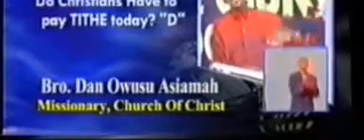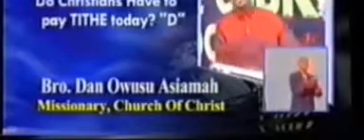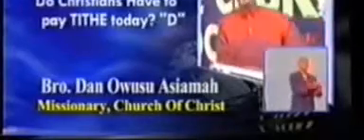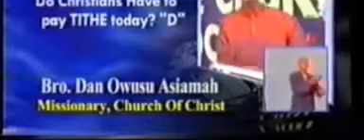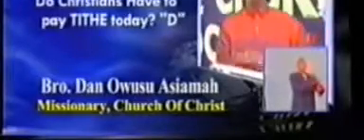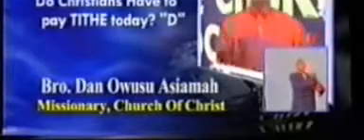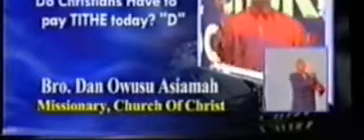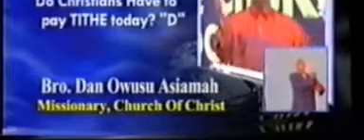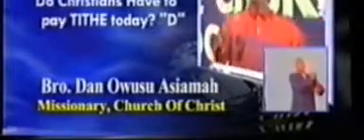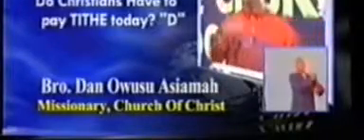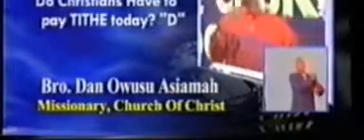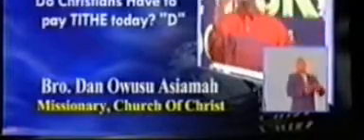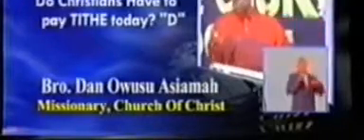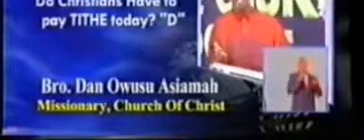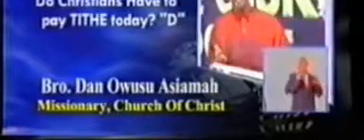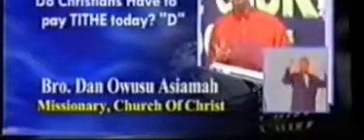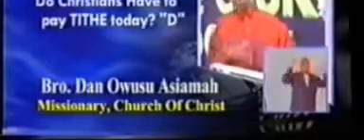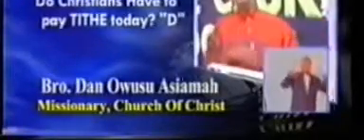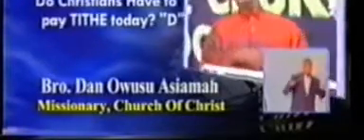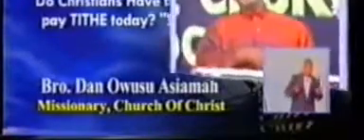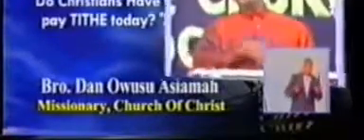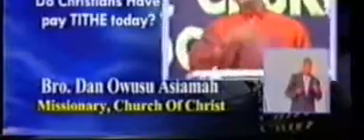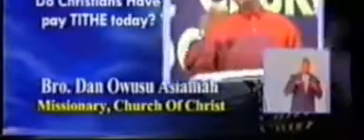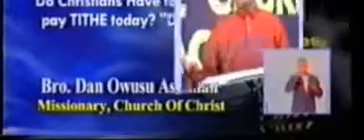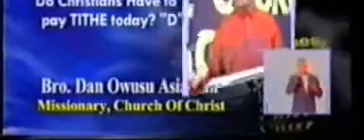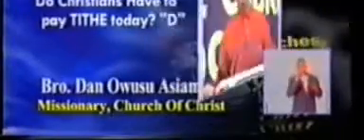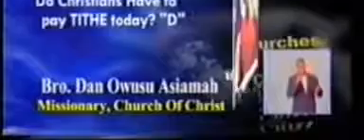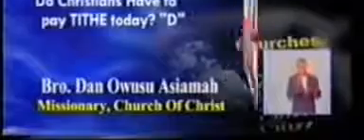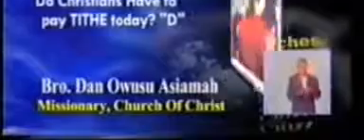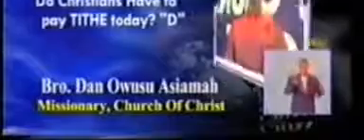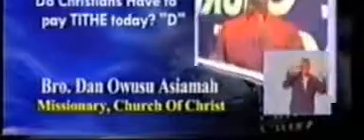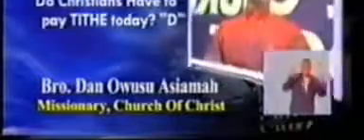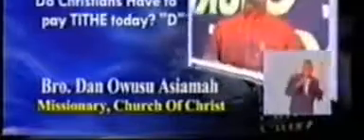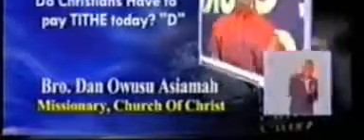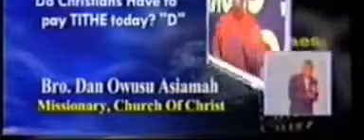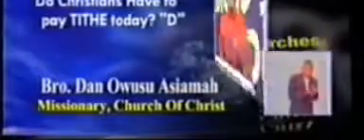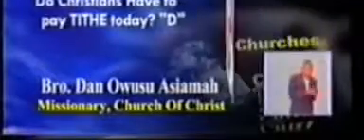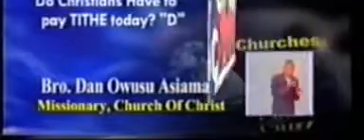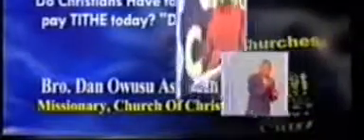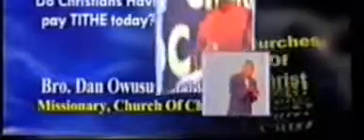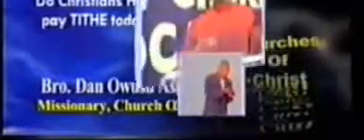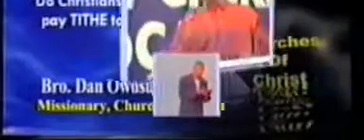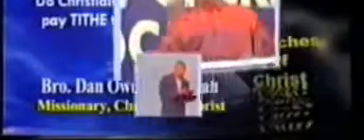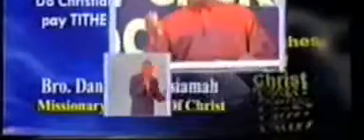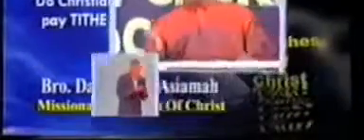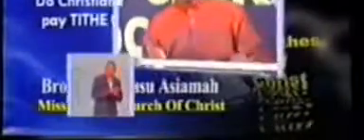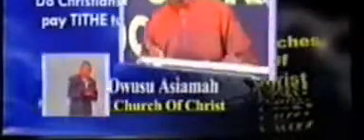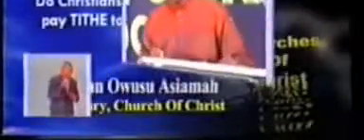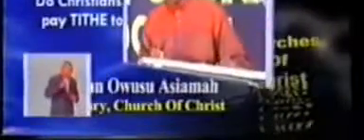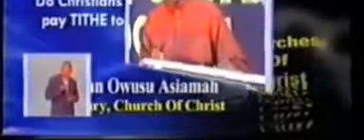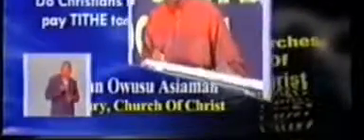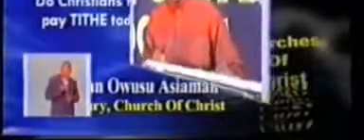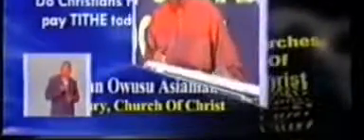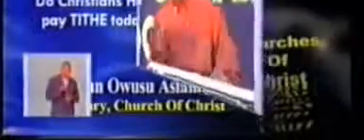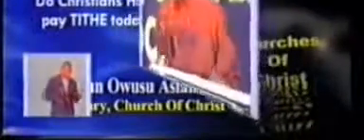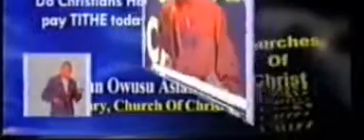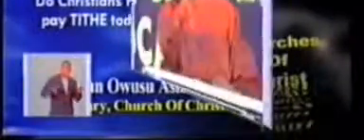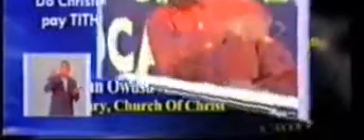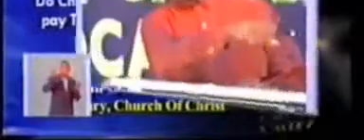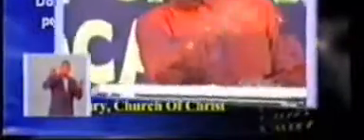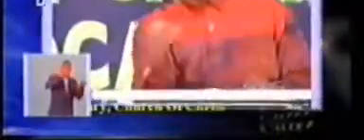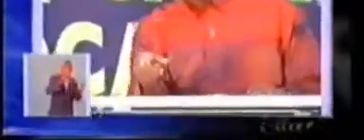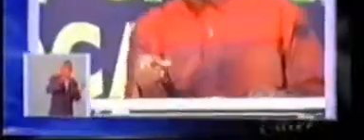as in Anna, the Pesar or Hemiso, so to have a summa a few curry and the Mugumadina, curry ya, Mabra upon Chebaco. It is not